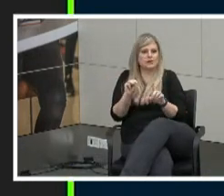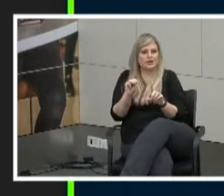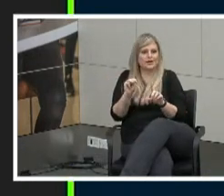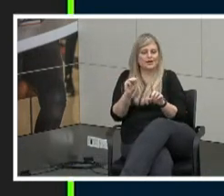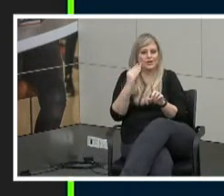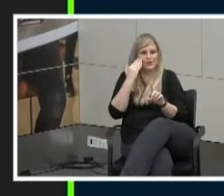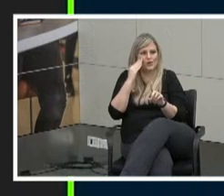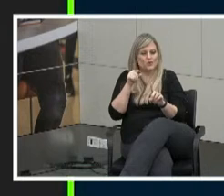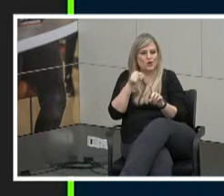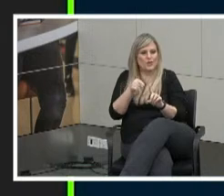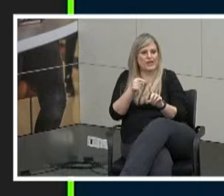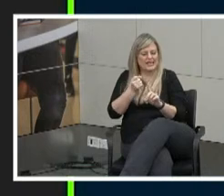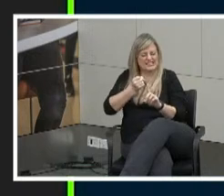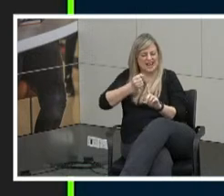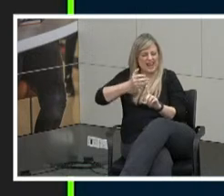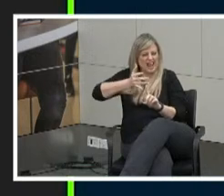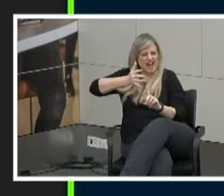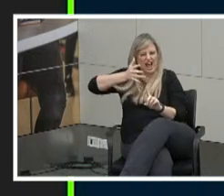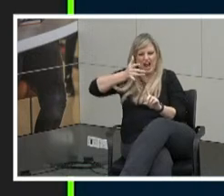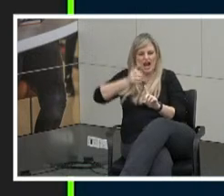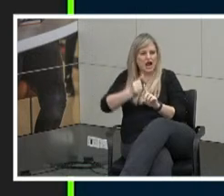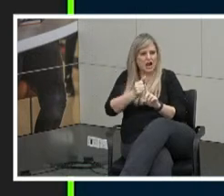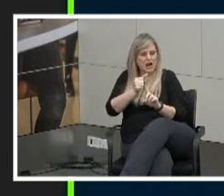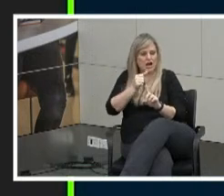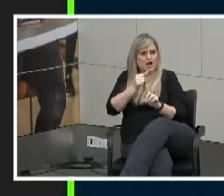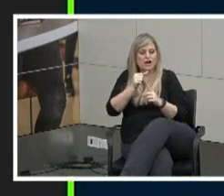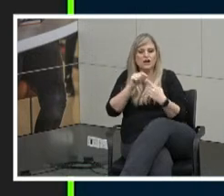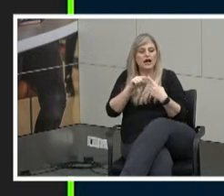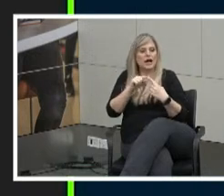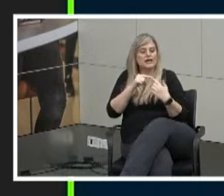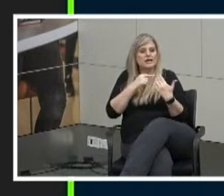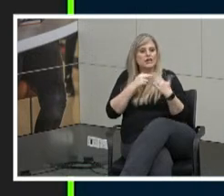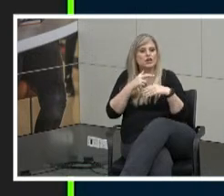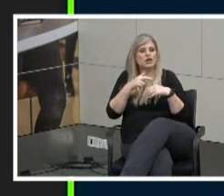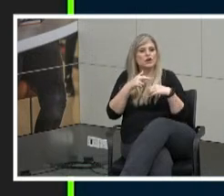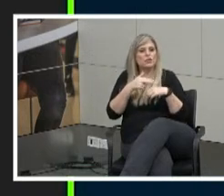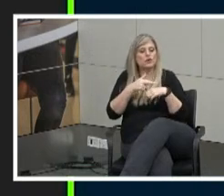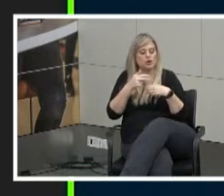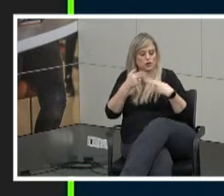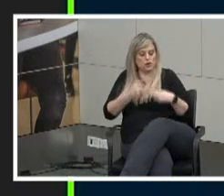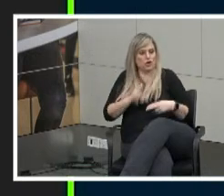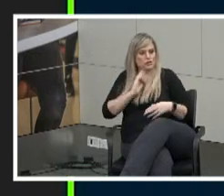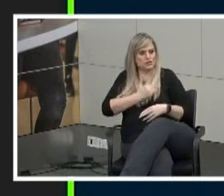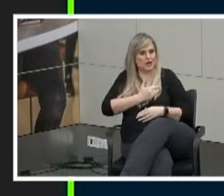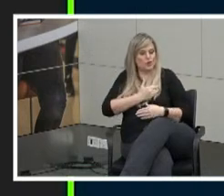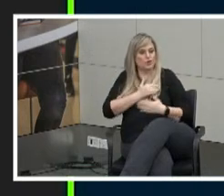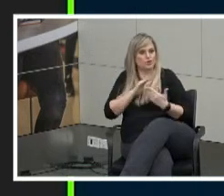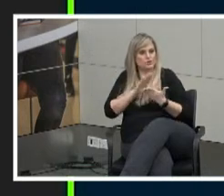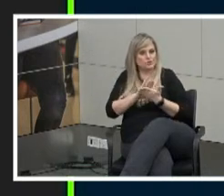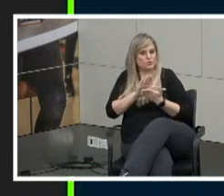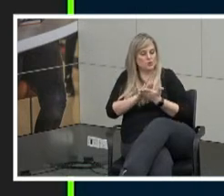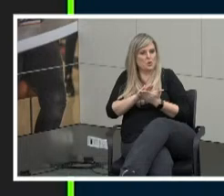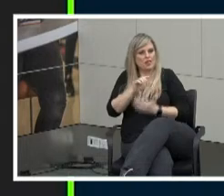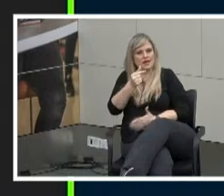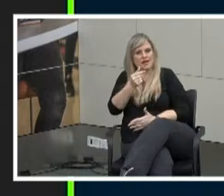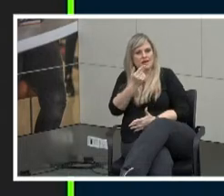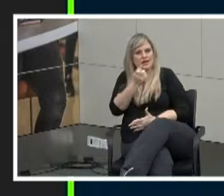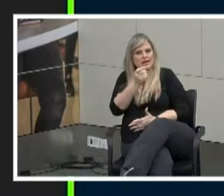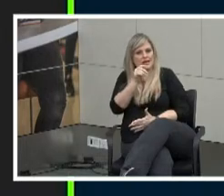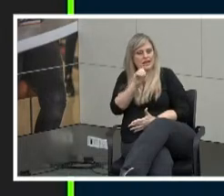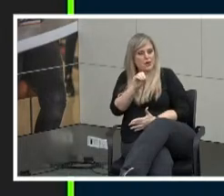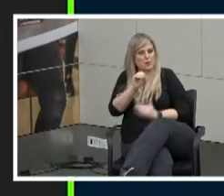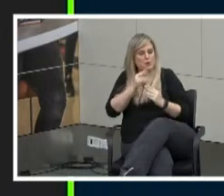know that he screams at kids and refers to our community as a ghetto he wasn't on the list of principles who might lose their